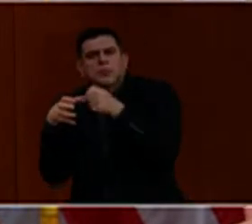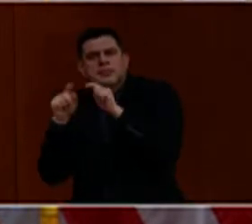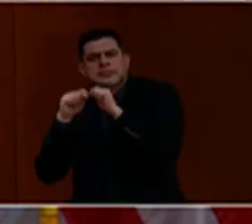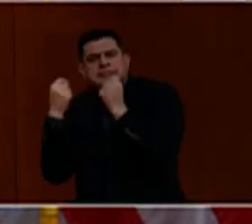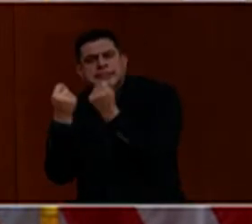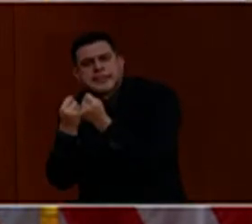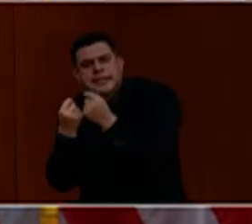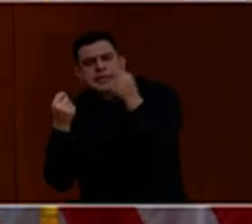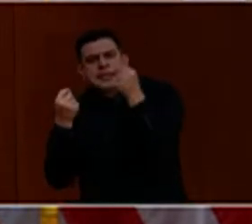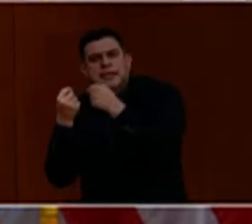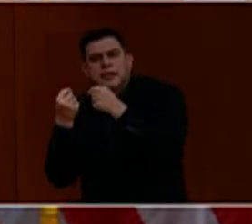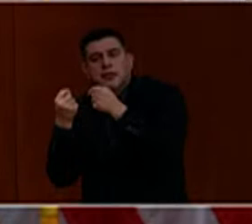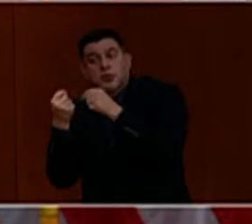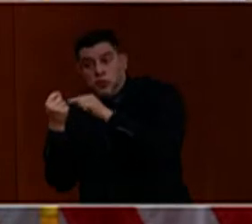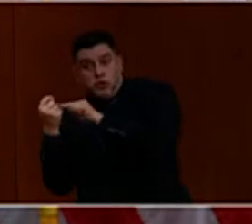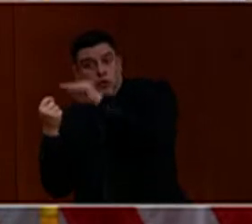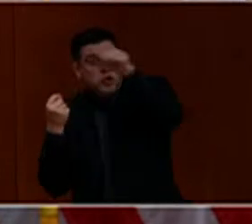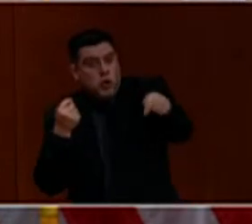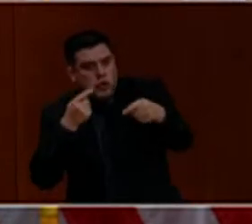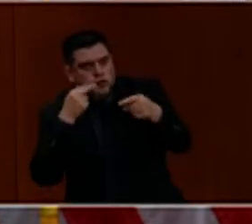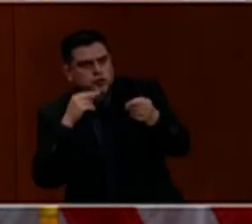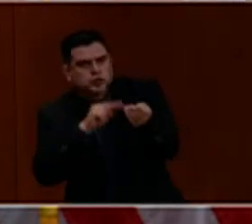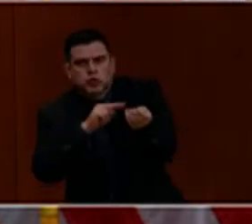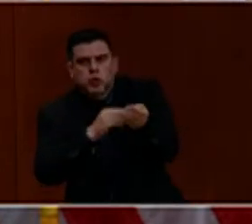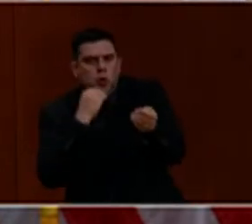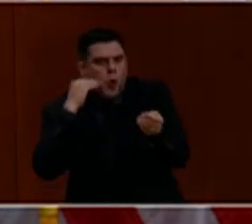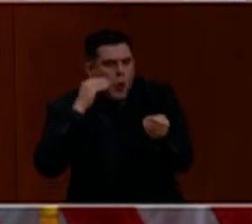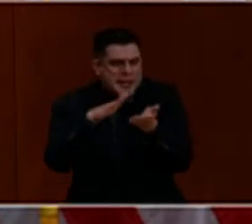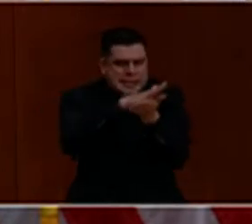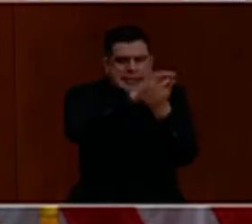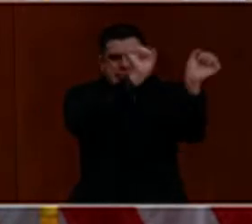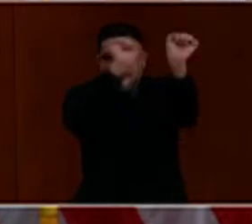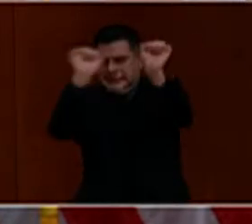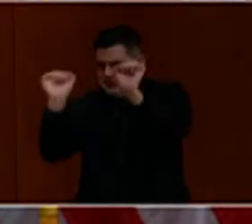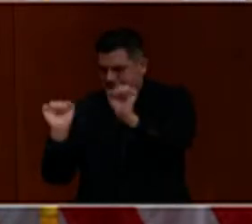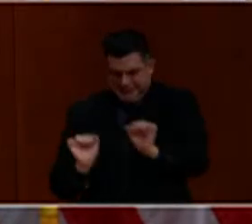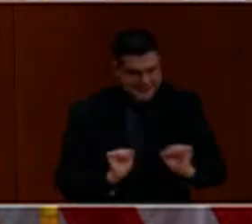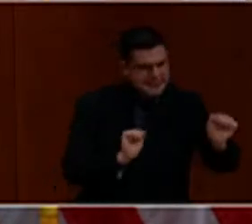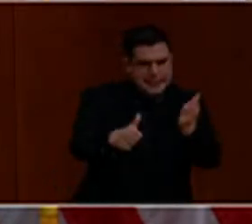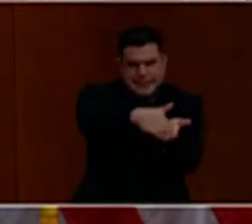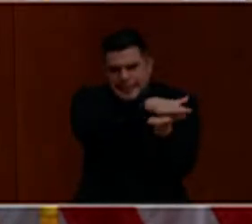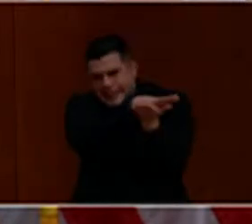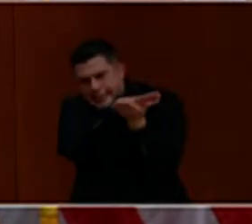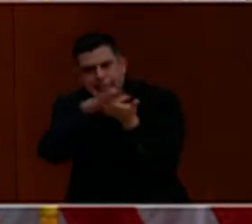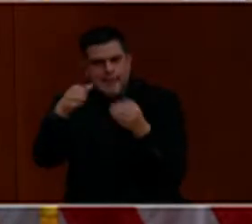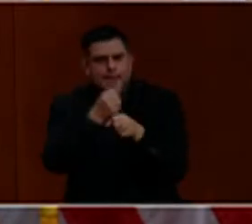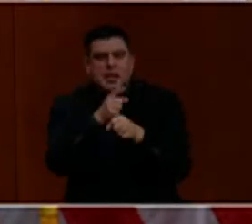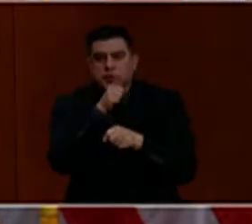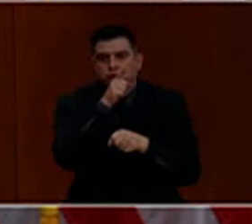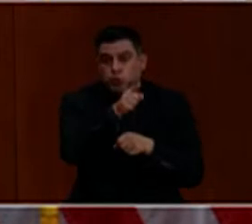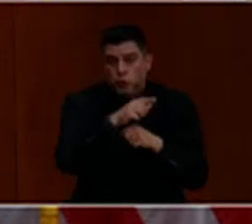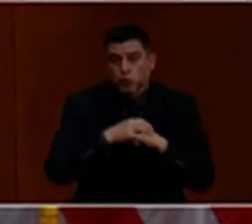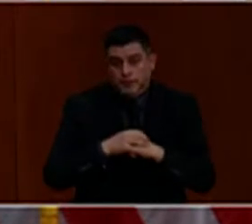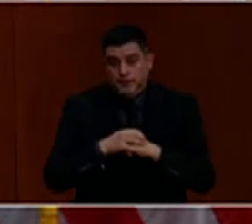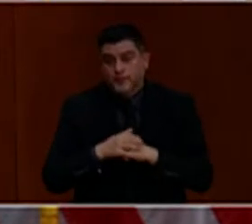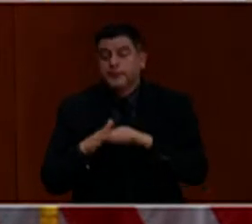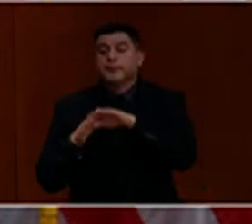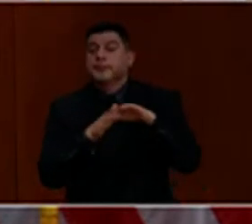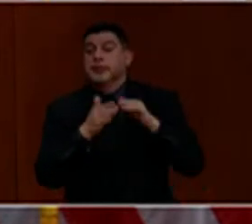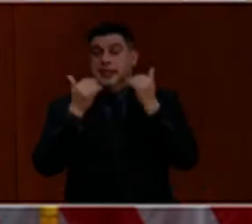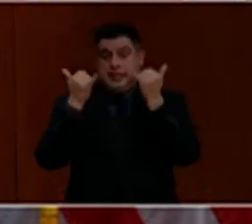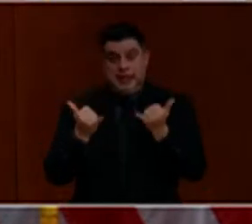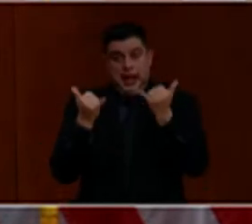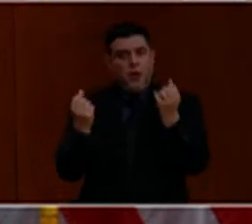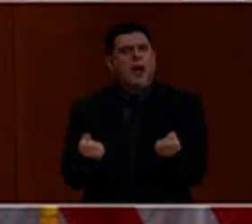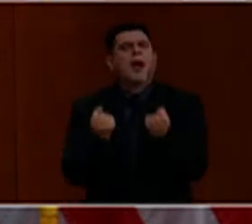look at where we're at now with it, which just is a good sign. And you go back a month, the number of facilities